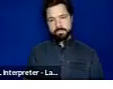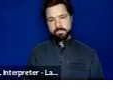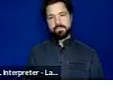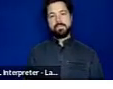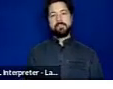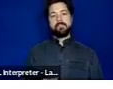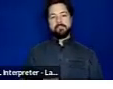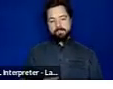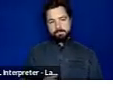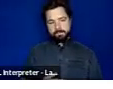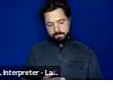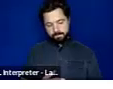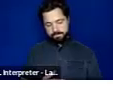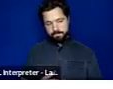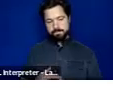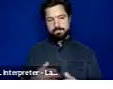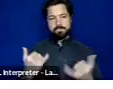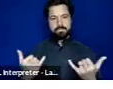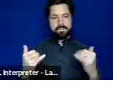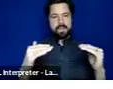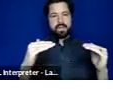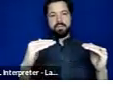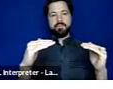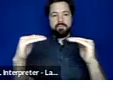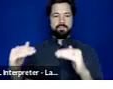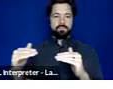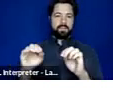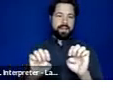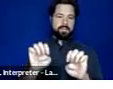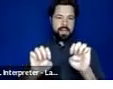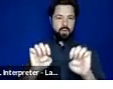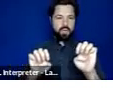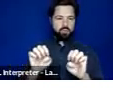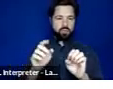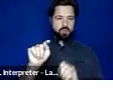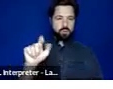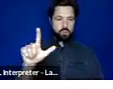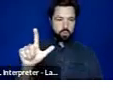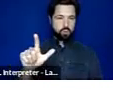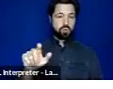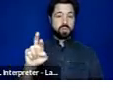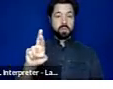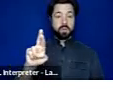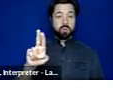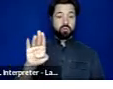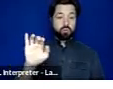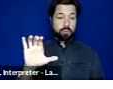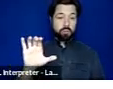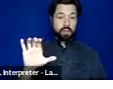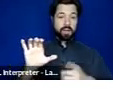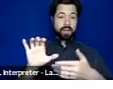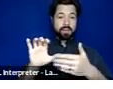And then you've got your evaluating things. We've got some OER rubrics here to use